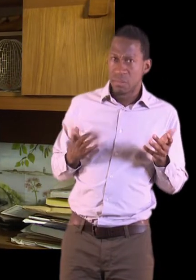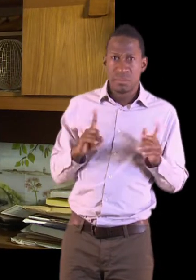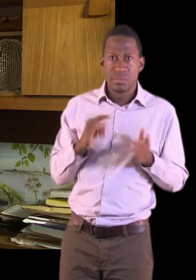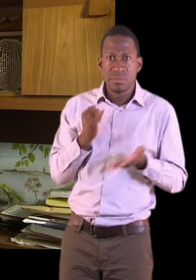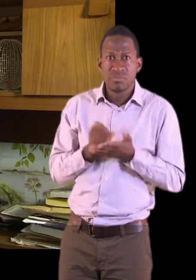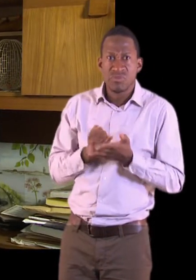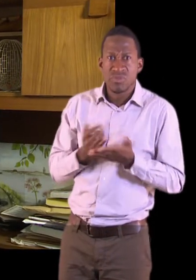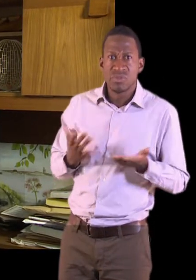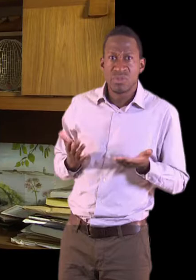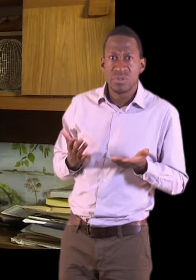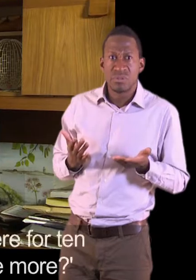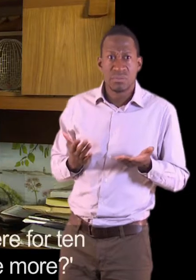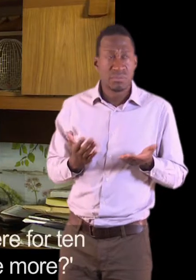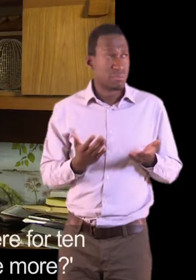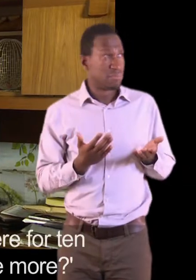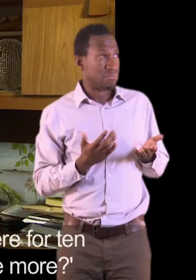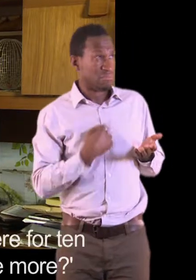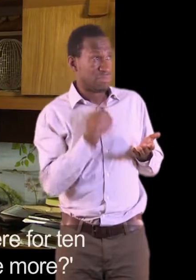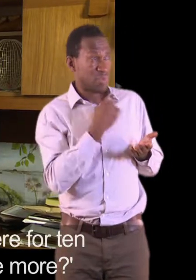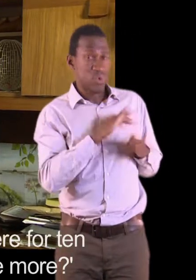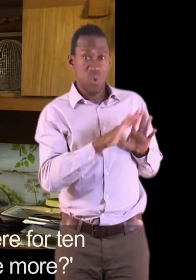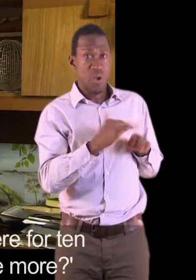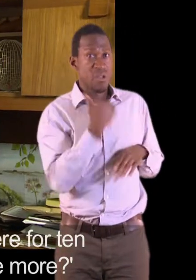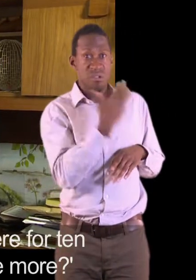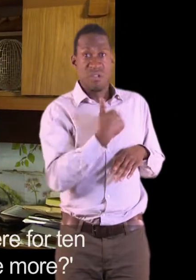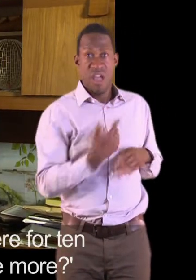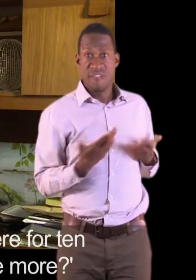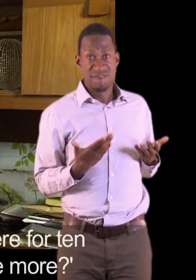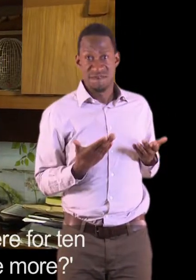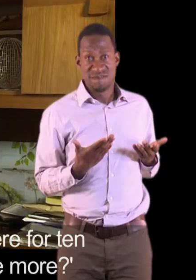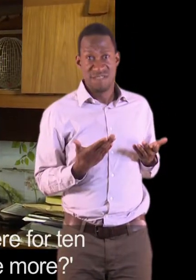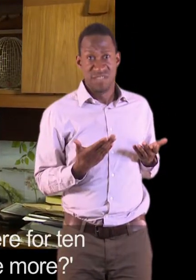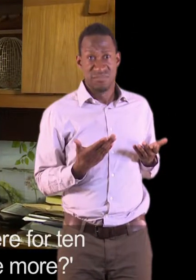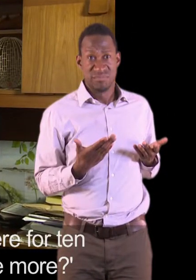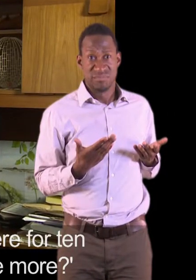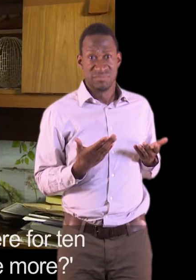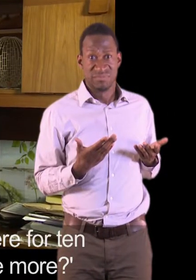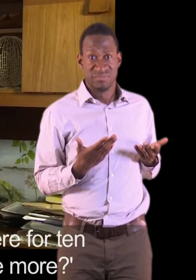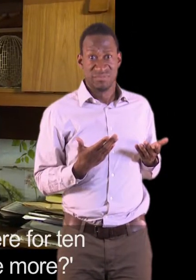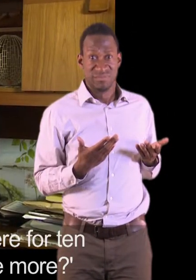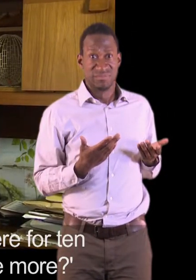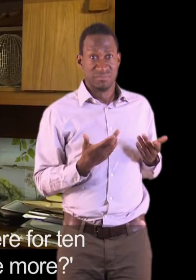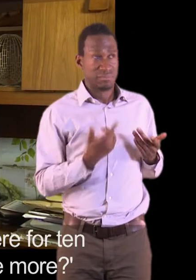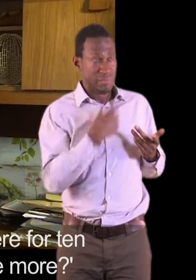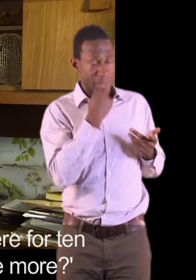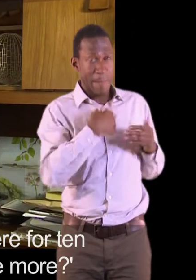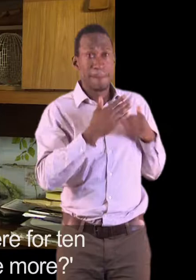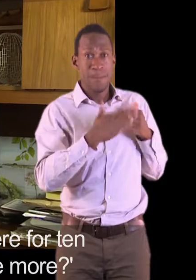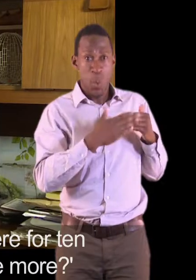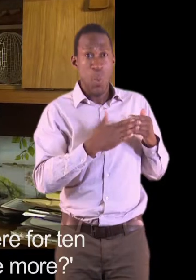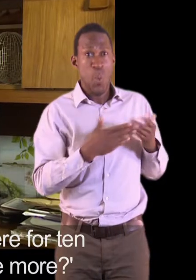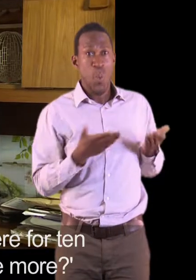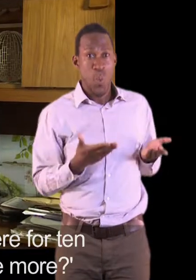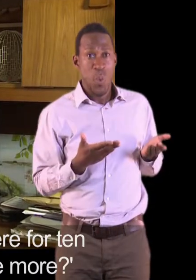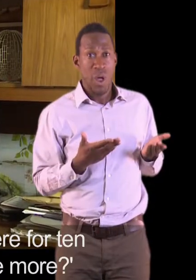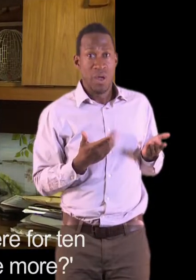he said, well, why? What's the matter? I said, there's not enough here for 10 boys, sir. Can we have some more?